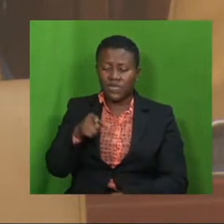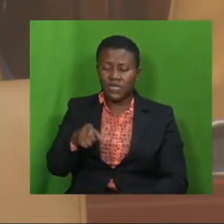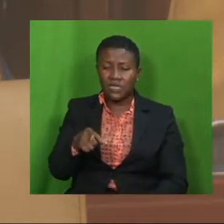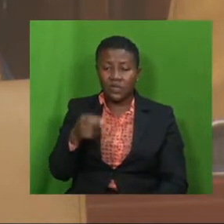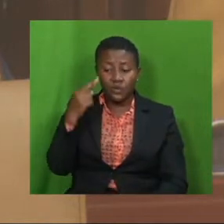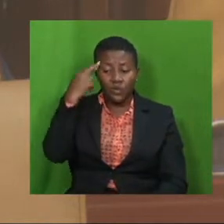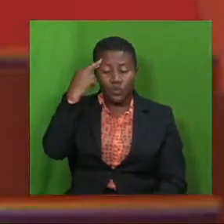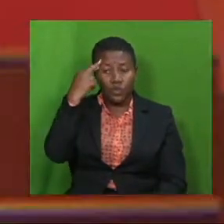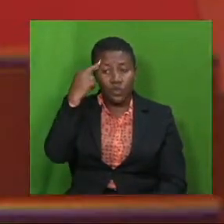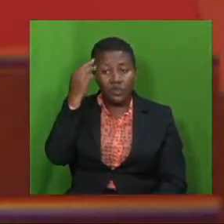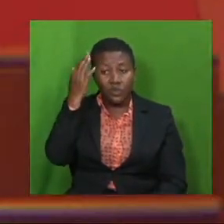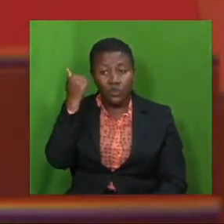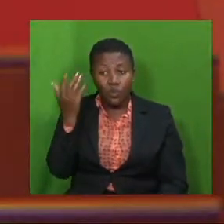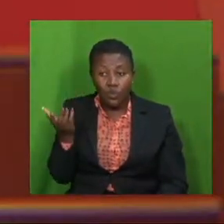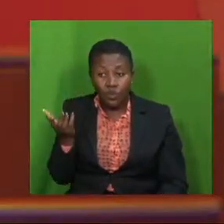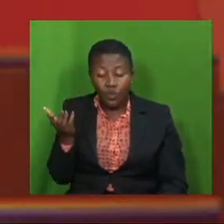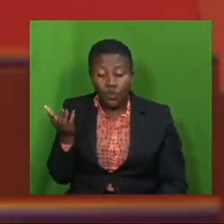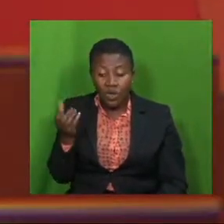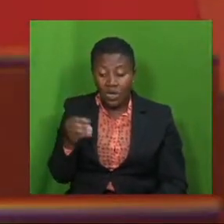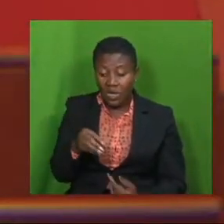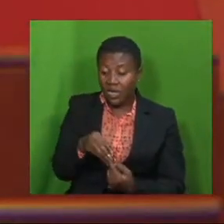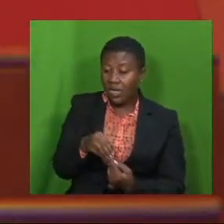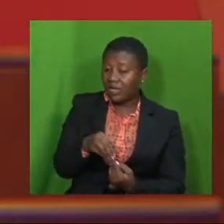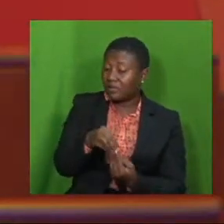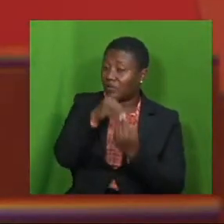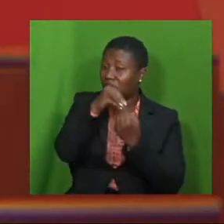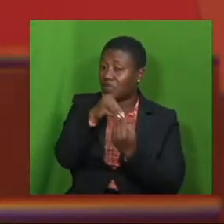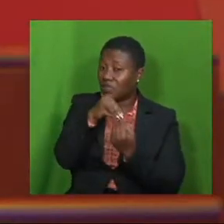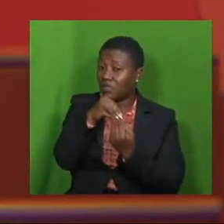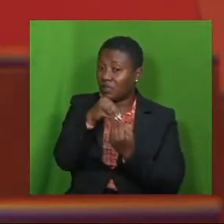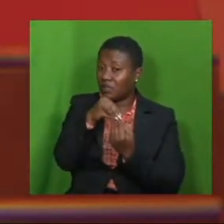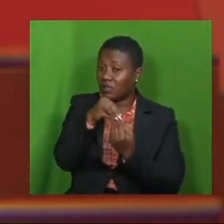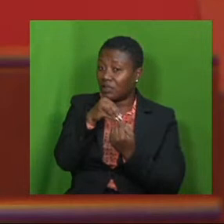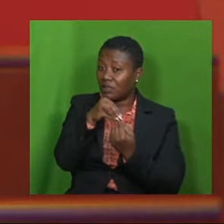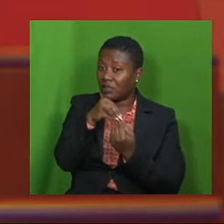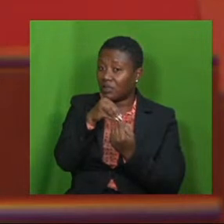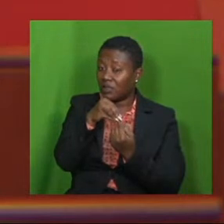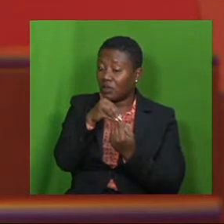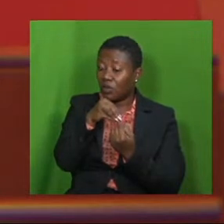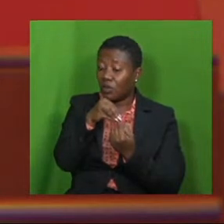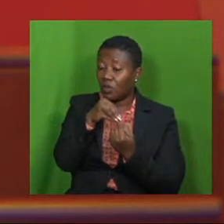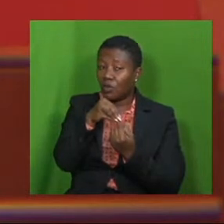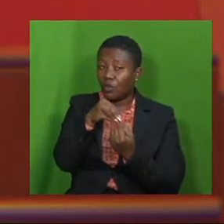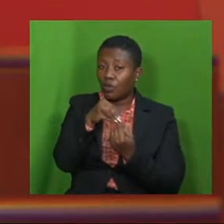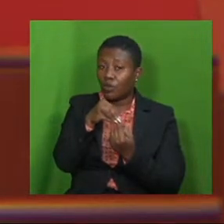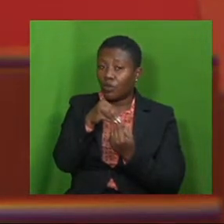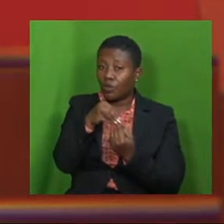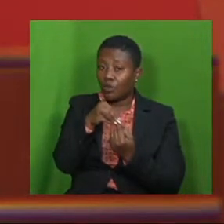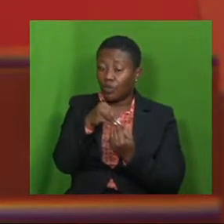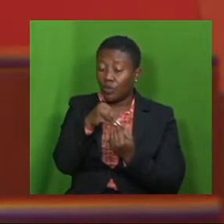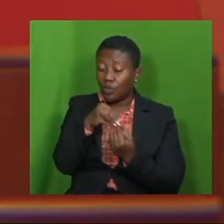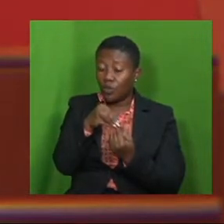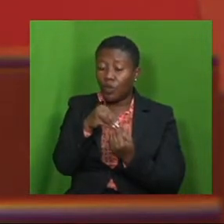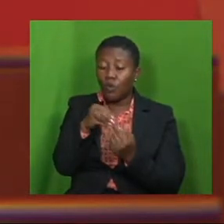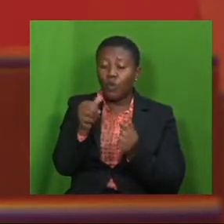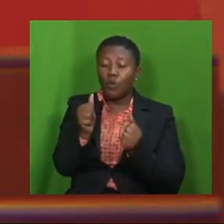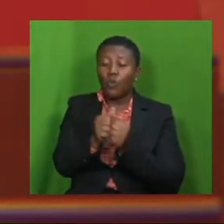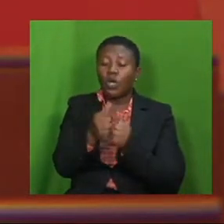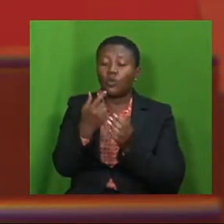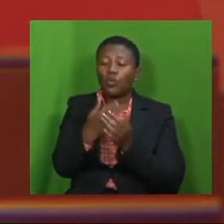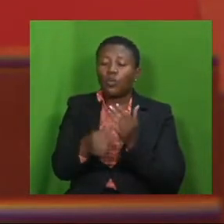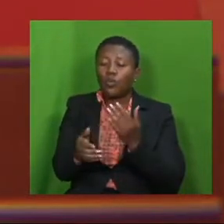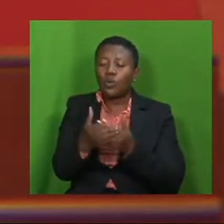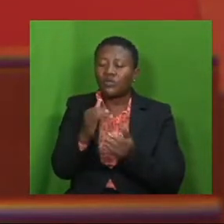National Assembly, particularly the automaticity of the grant of the